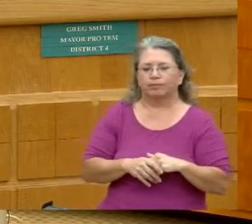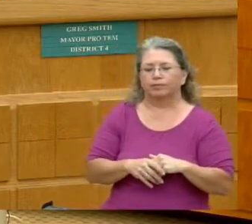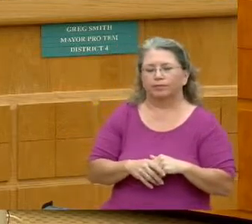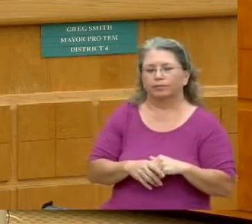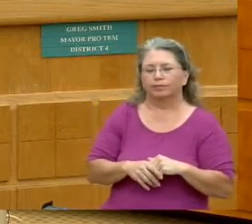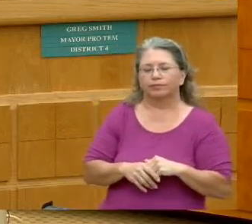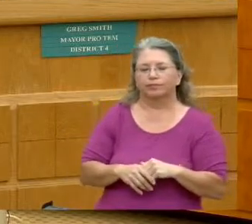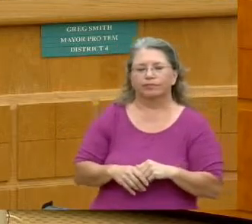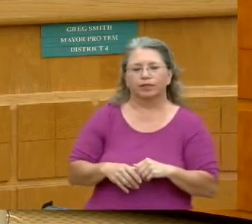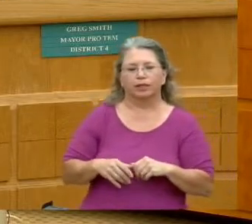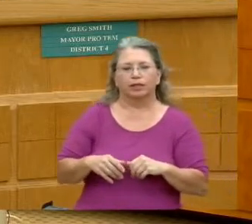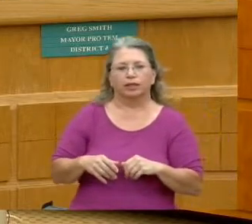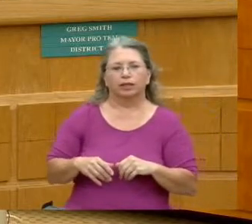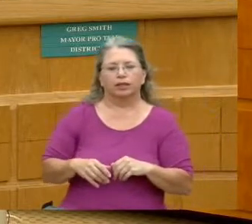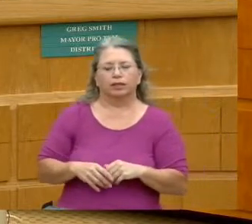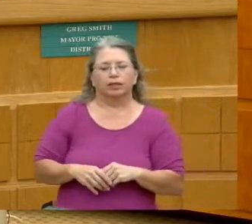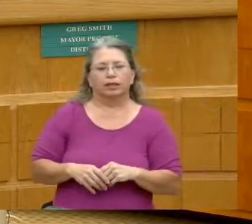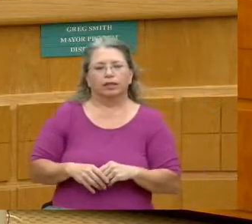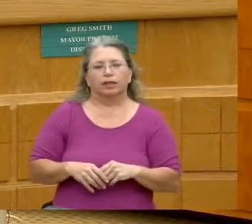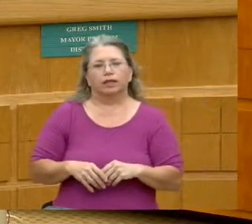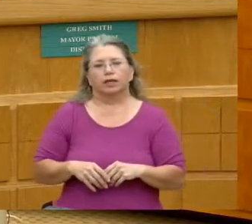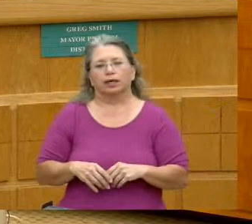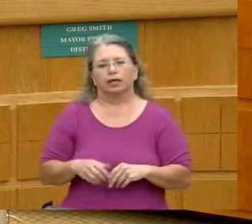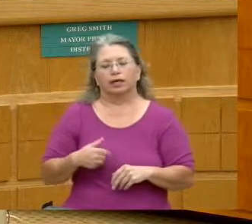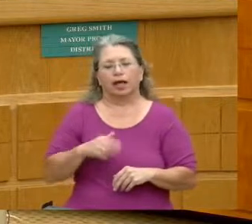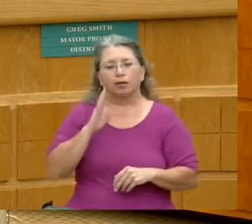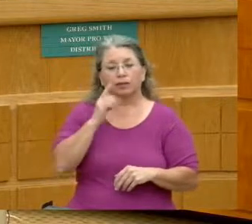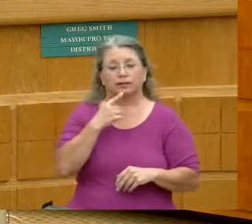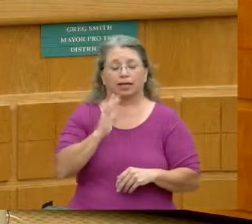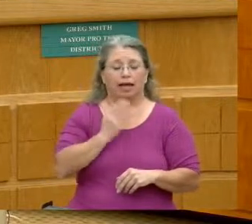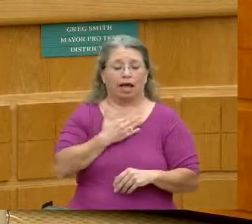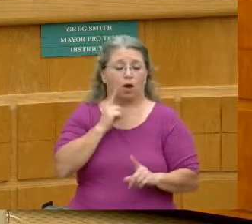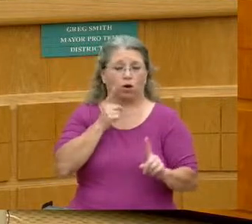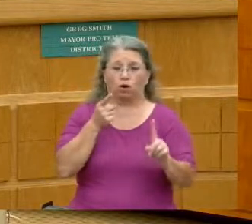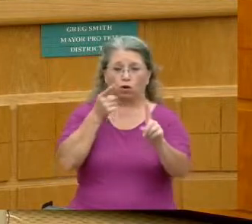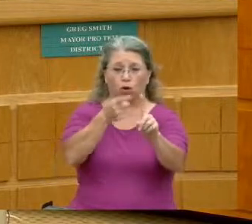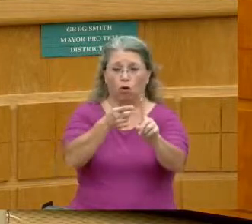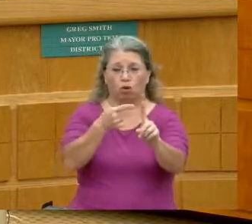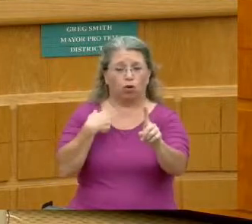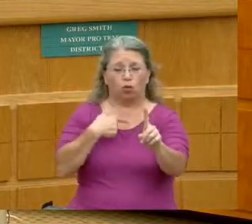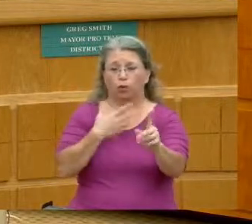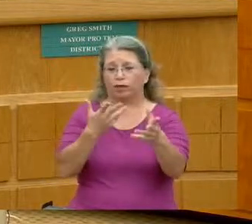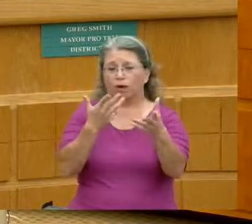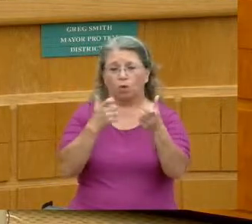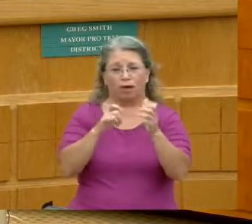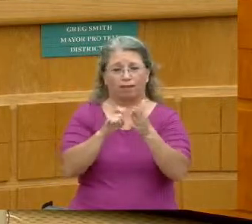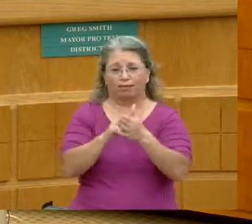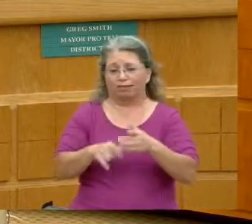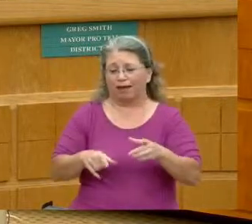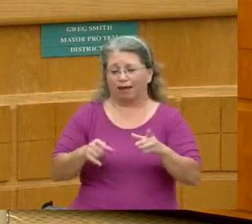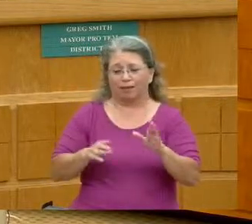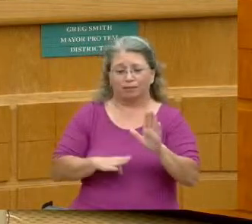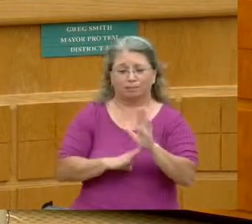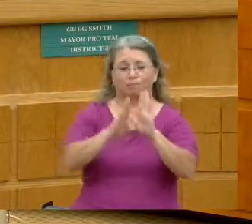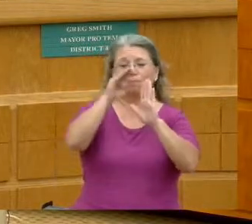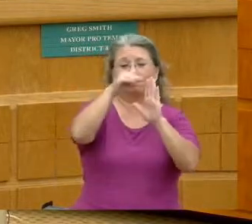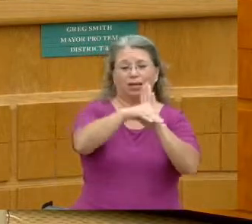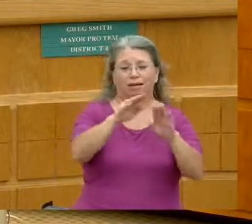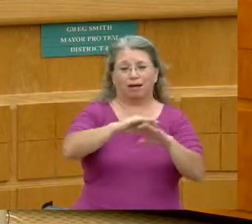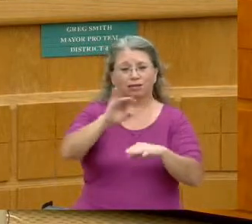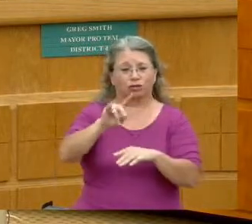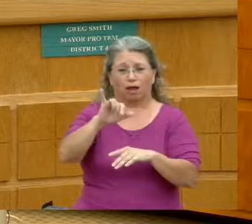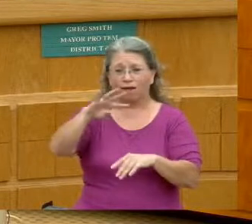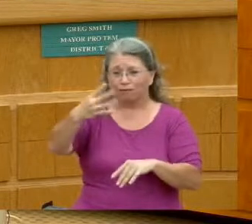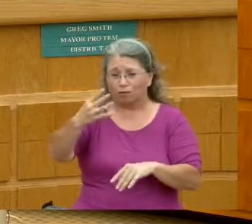from. And if anything, I'd say that our goal is to not achieve that peak on the 4th of July. So maybe we can start planning